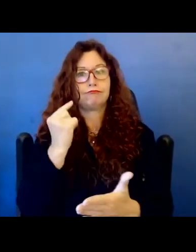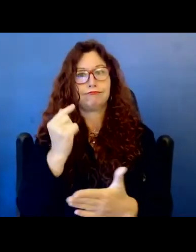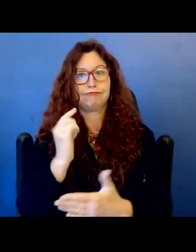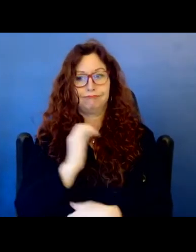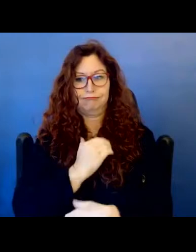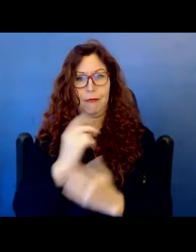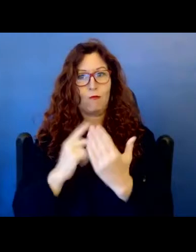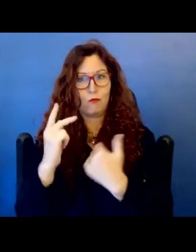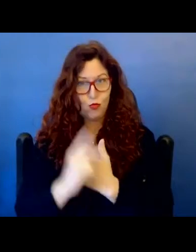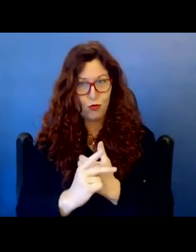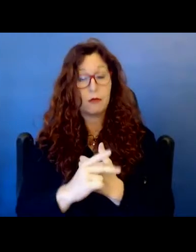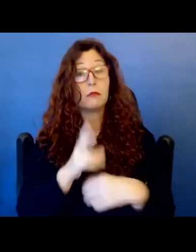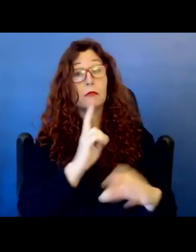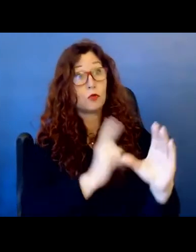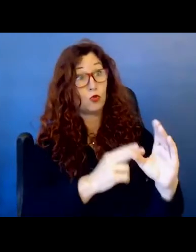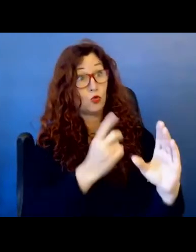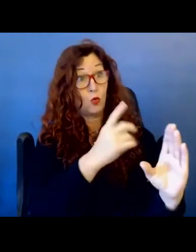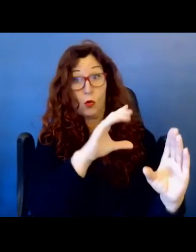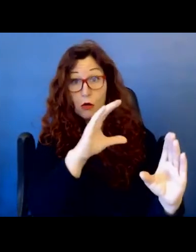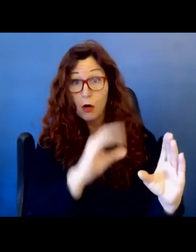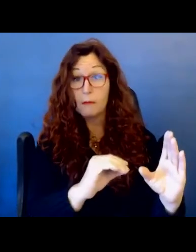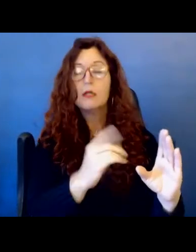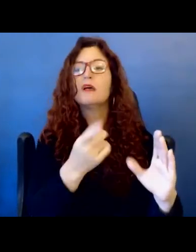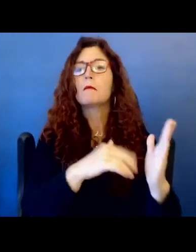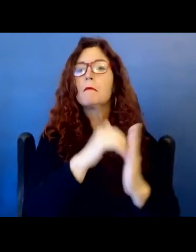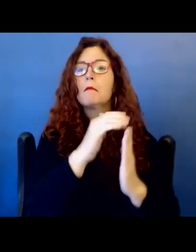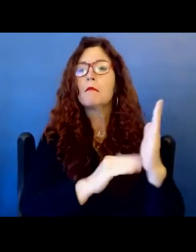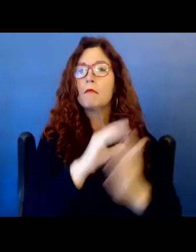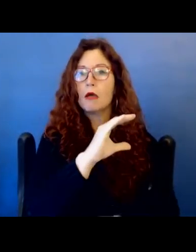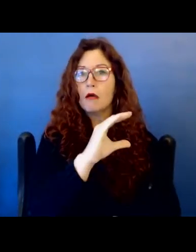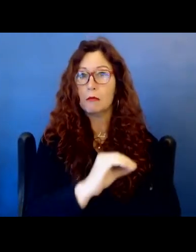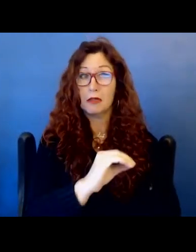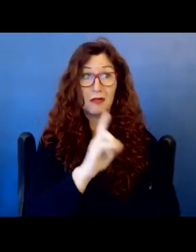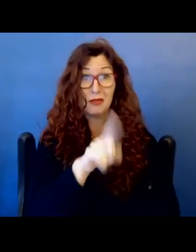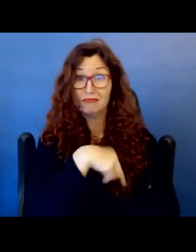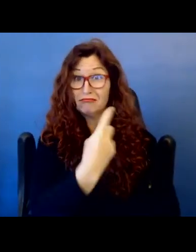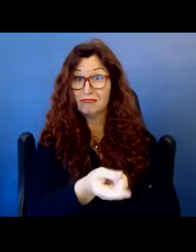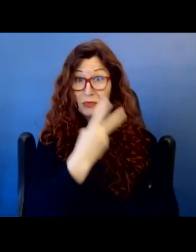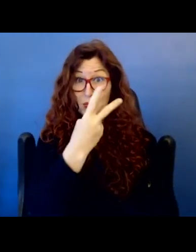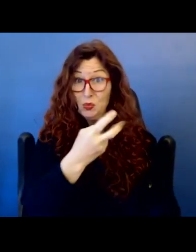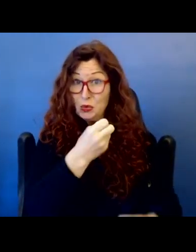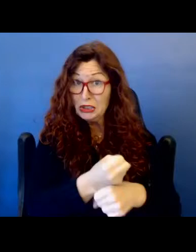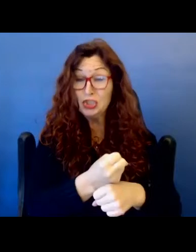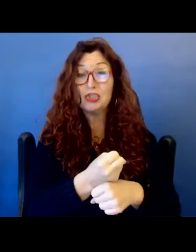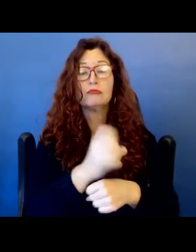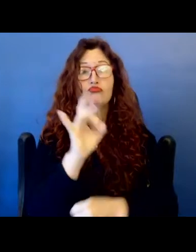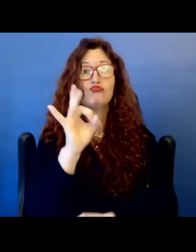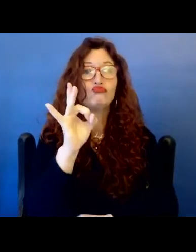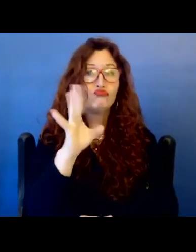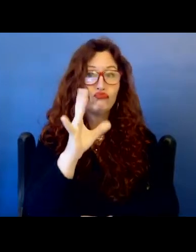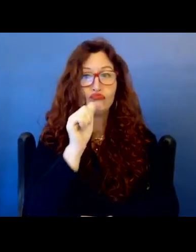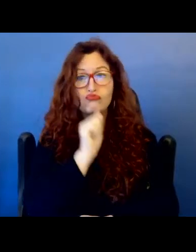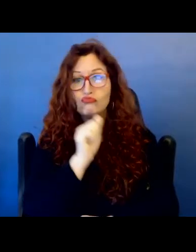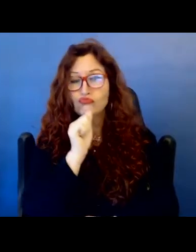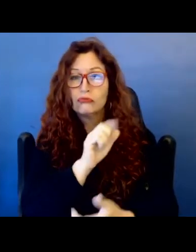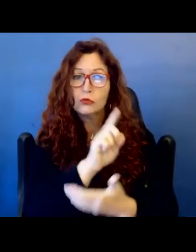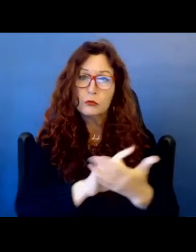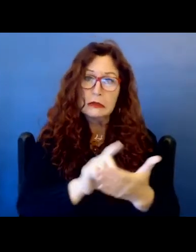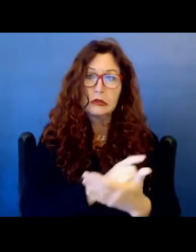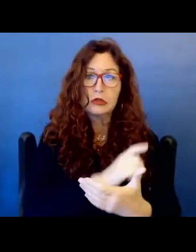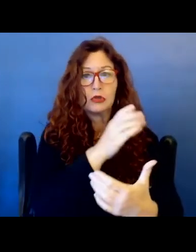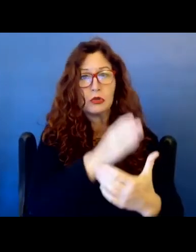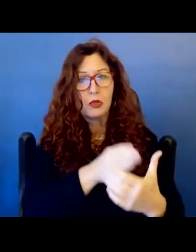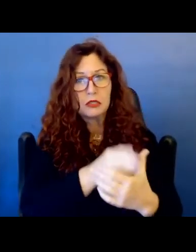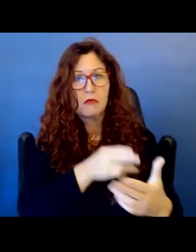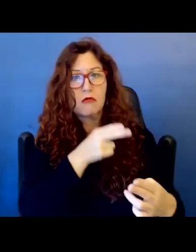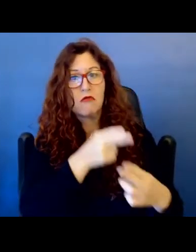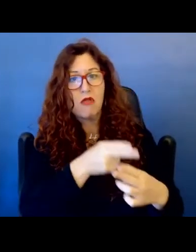couple years ago he's endured persistent harassment at his job teasing name-calling intimidation he is often the lone black